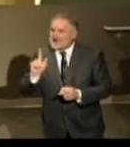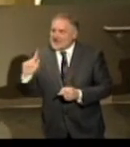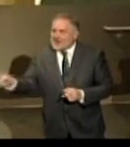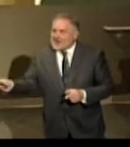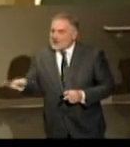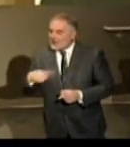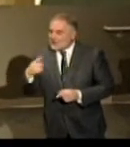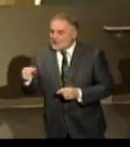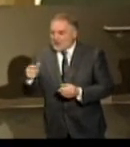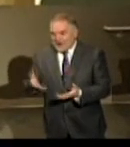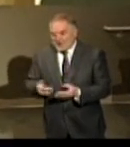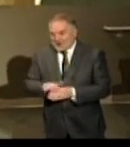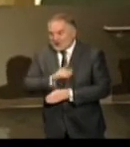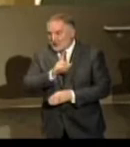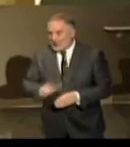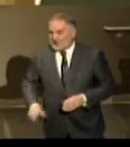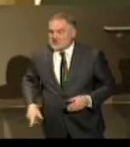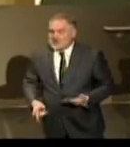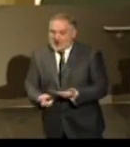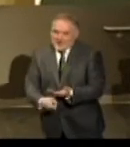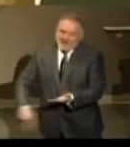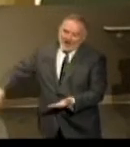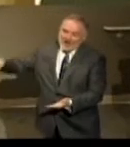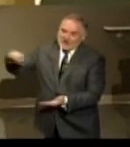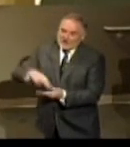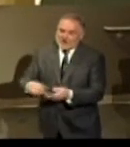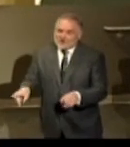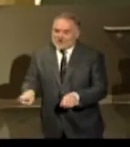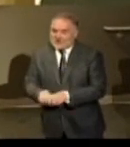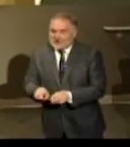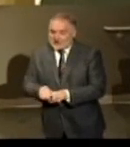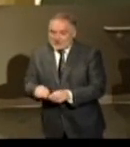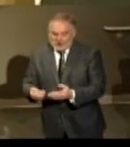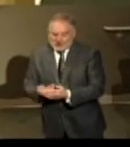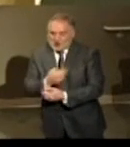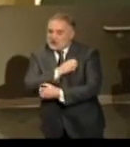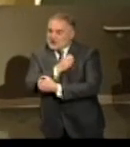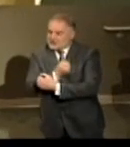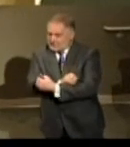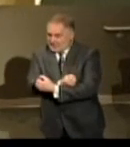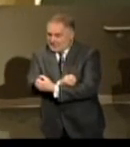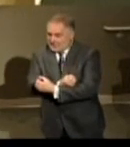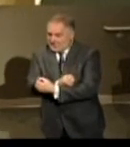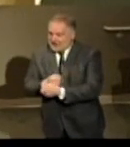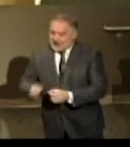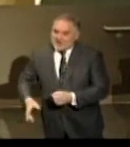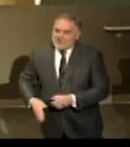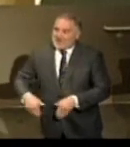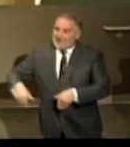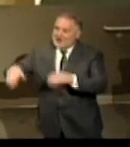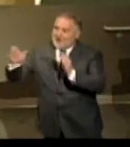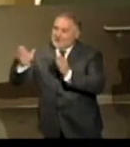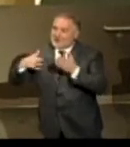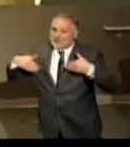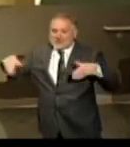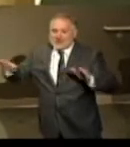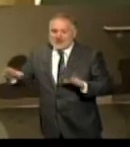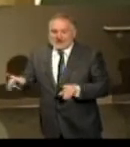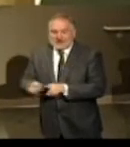they that wait upon the Lord, what are they going to do? They're going to do what? Men up with the wings as eagles. They're going to do